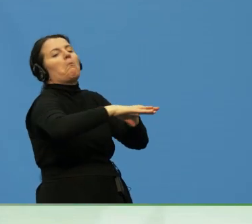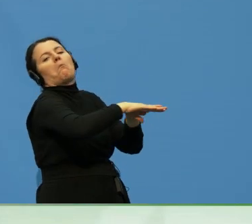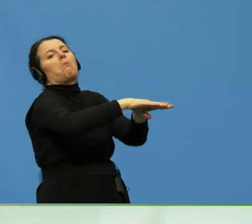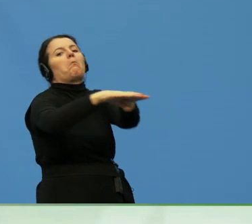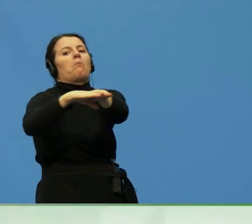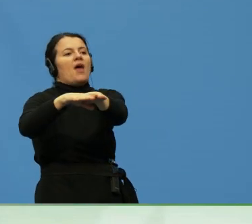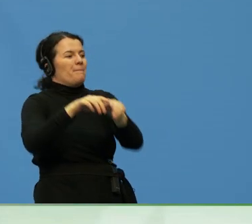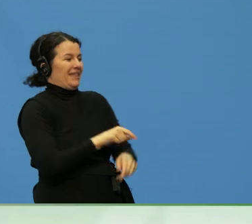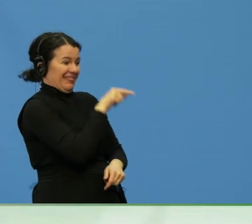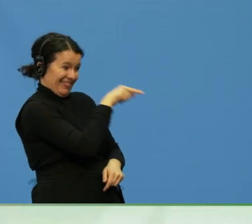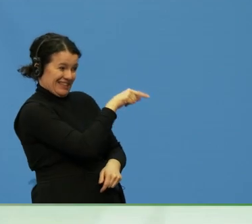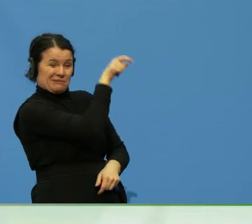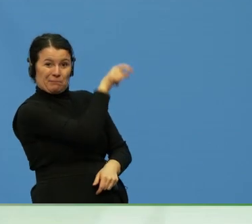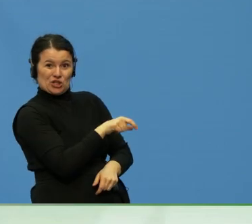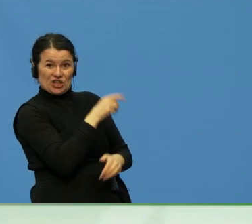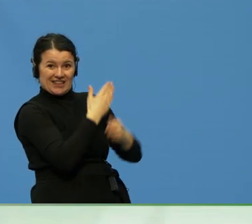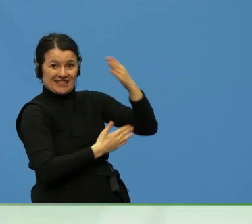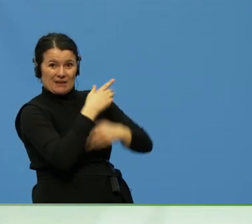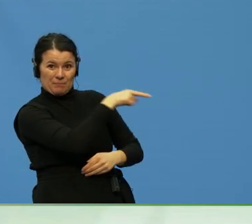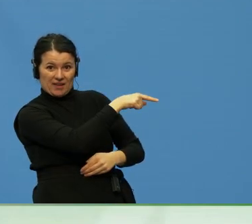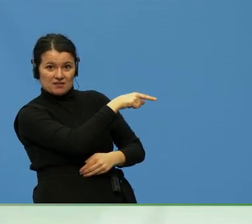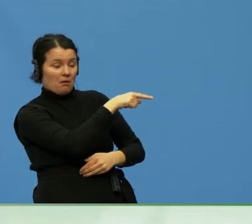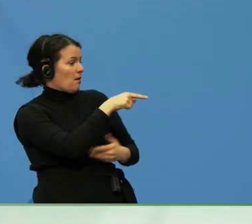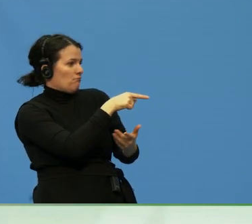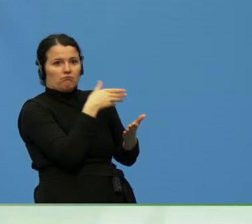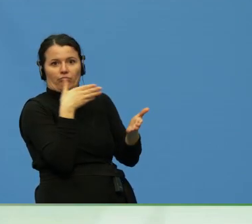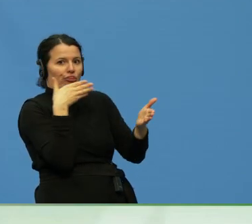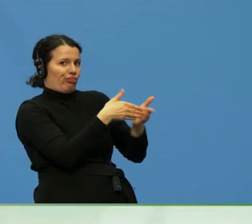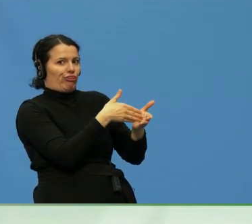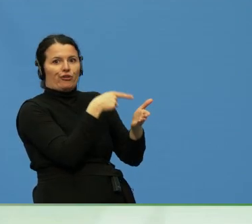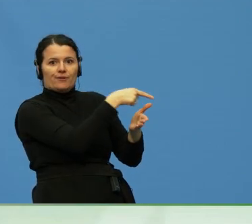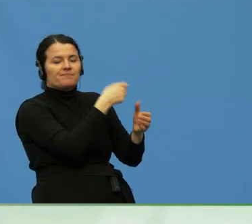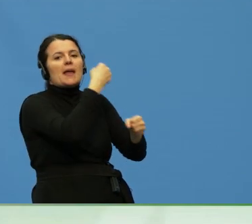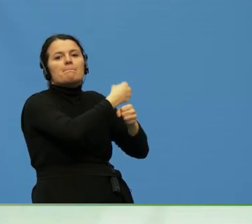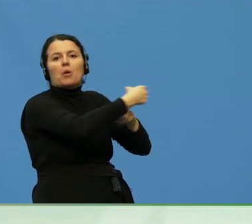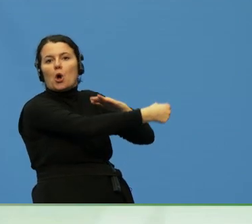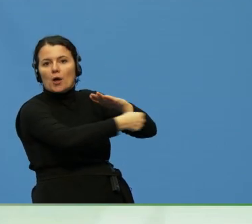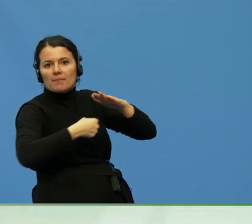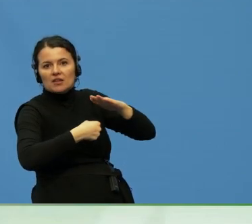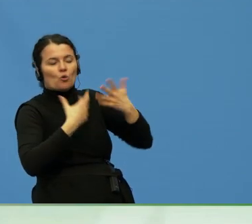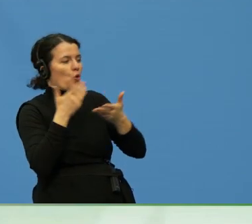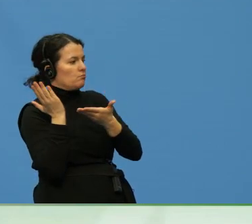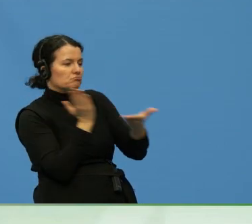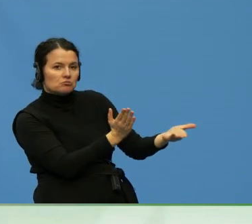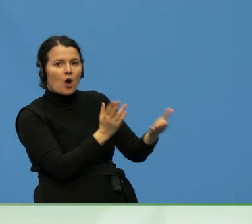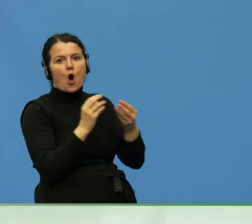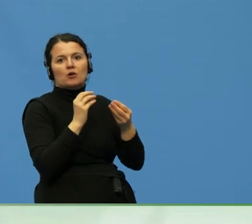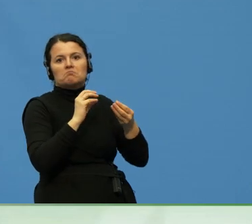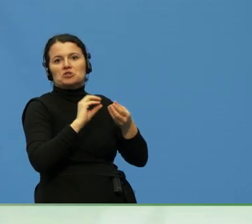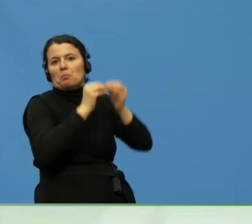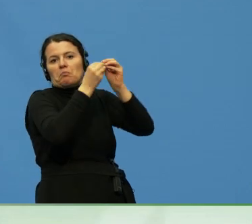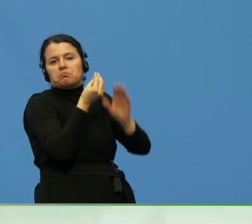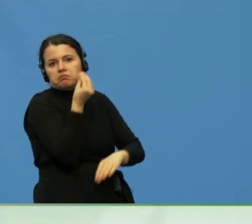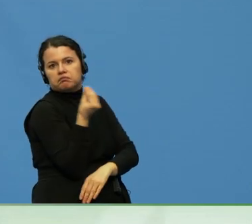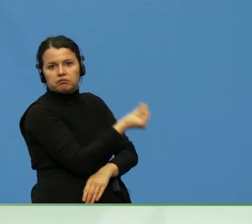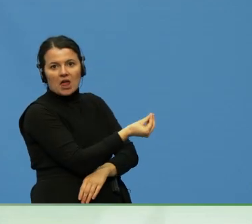that person with a disability be able to benefit from that employment or goods and services. Thank you, Oliver.